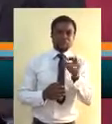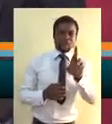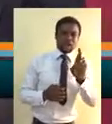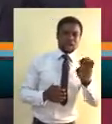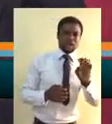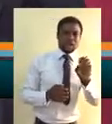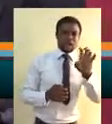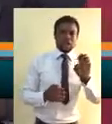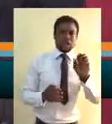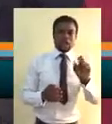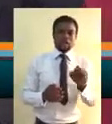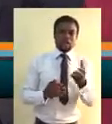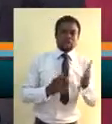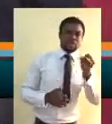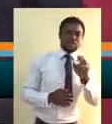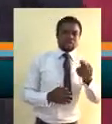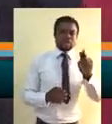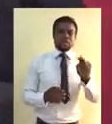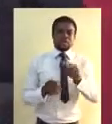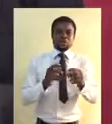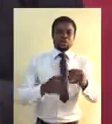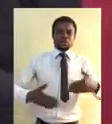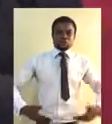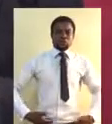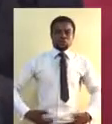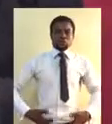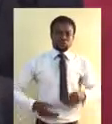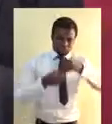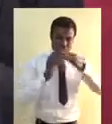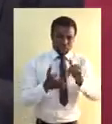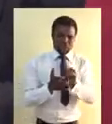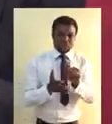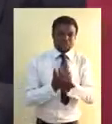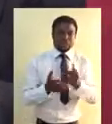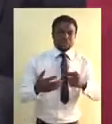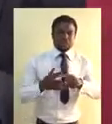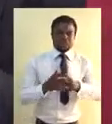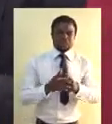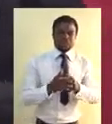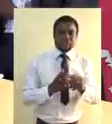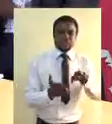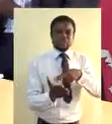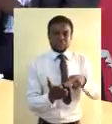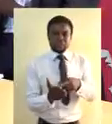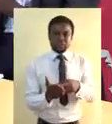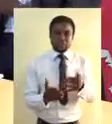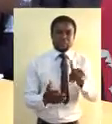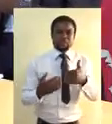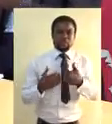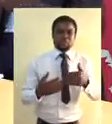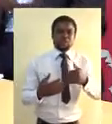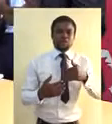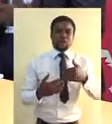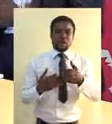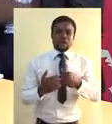young people, the students, to have certain skill set about reading, have the interest in reading and build their skills in reading so that they